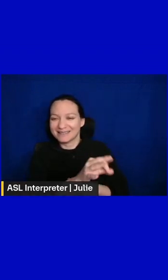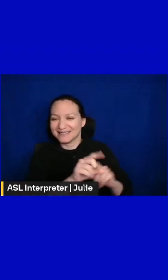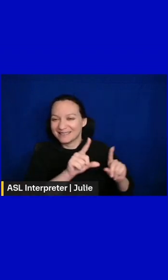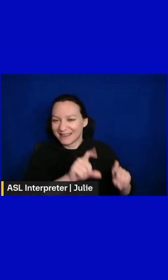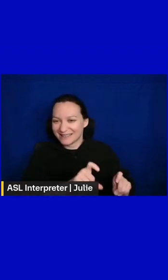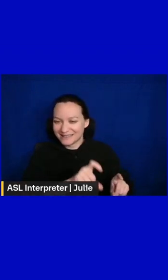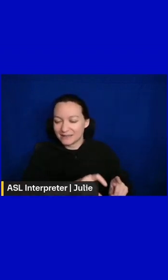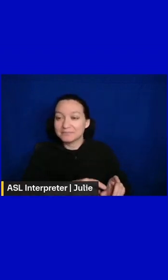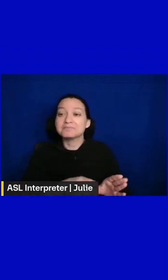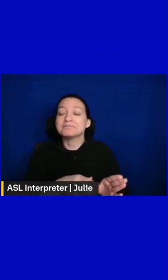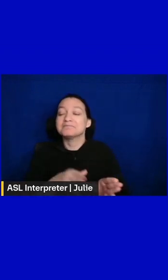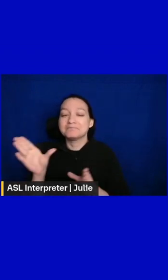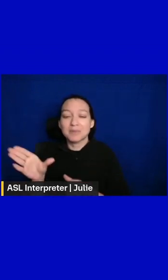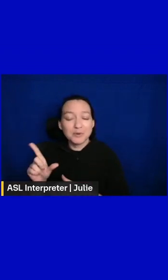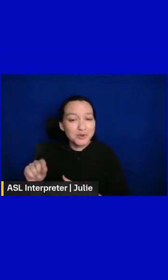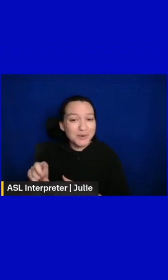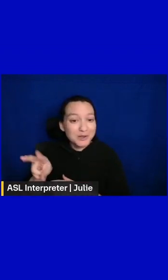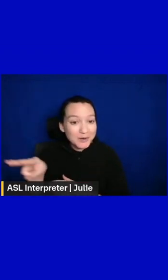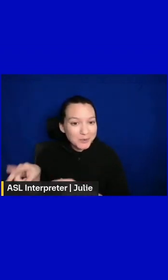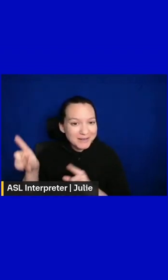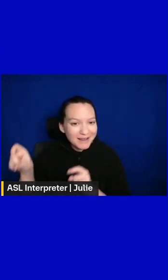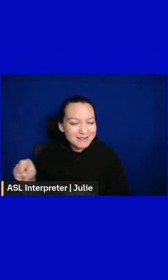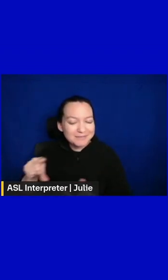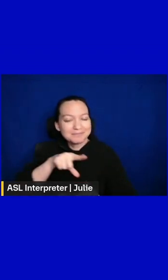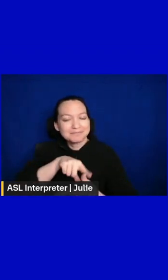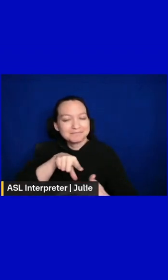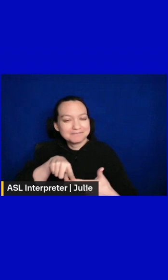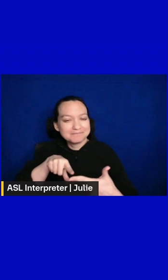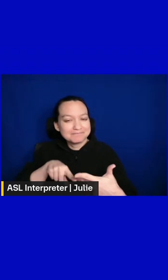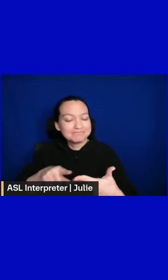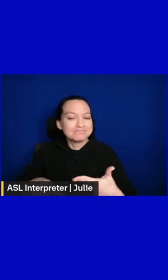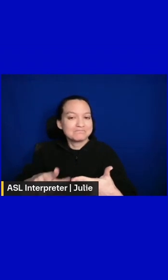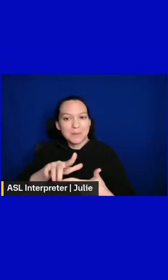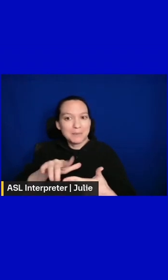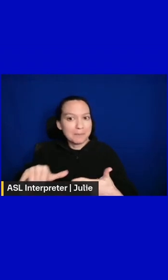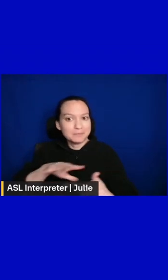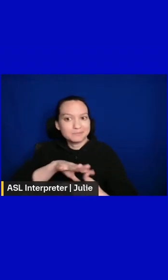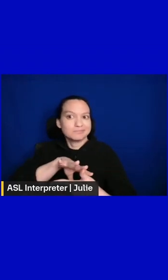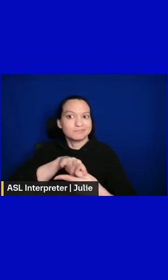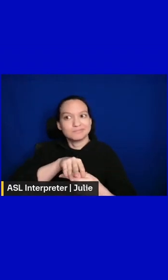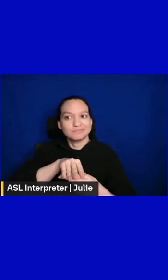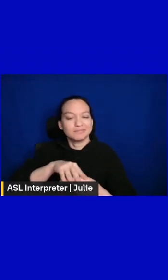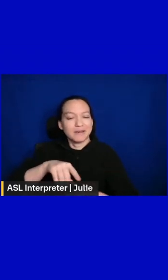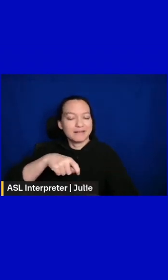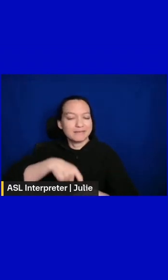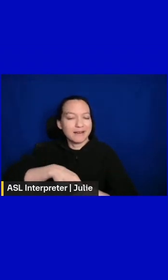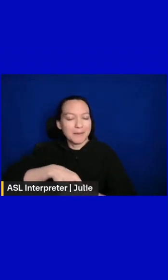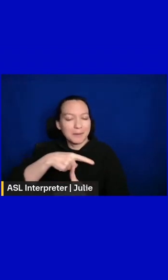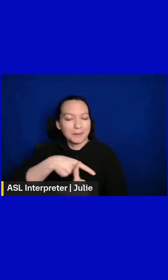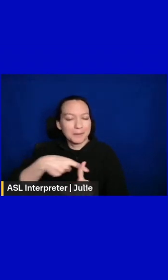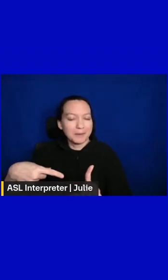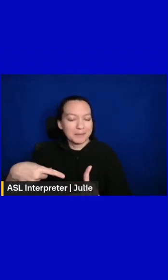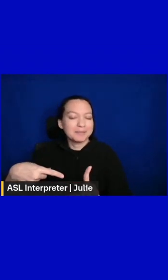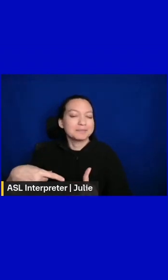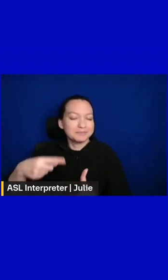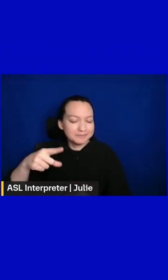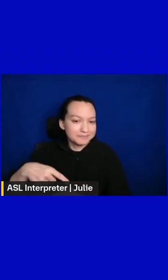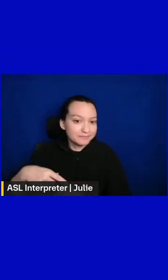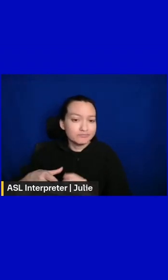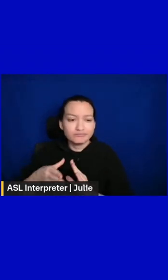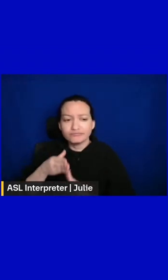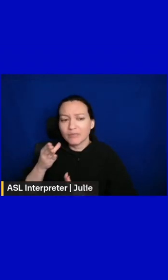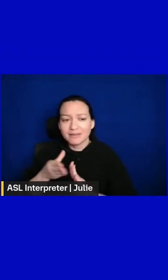my 2022 test. So I ran them all at the same time, and that's how we're cutting down our test times. This allows us to